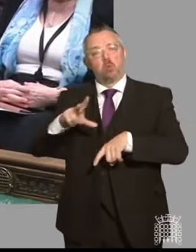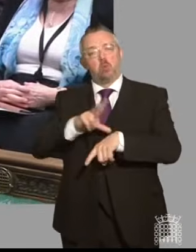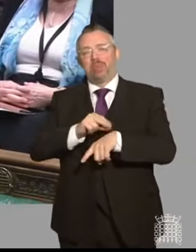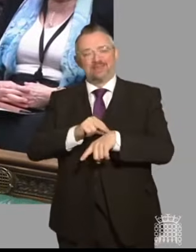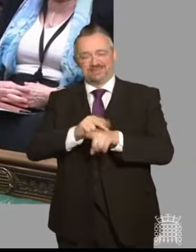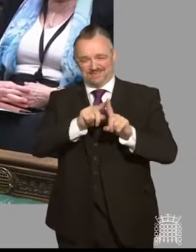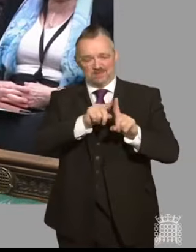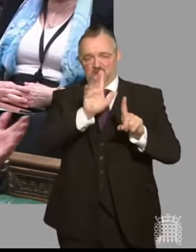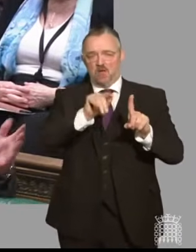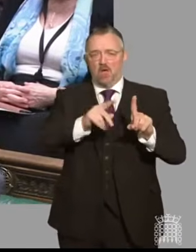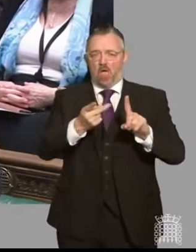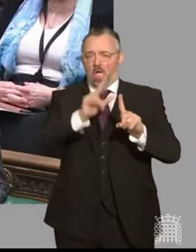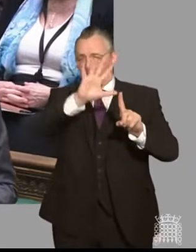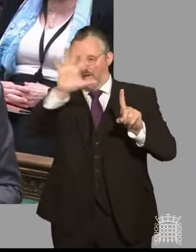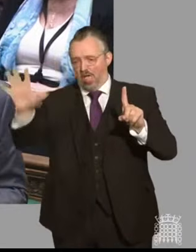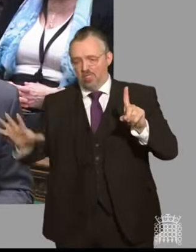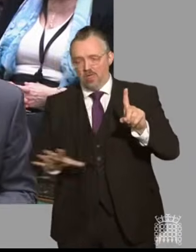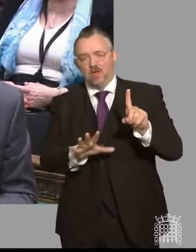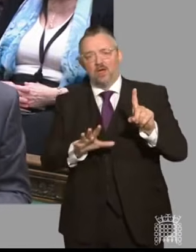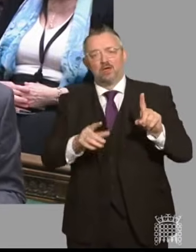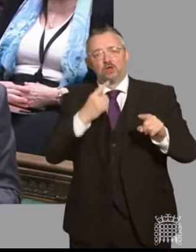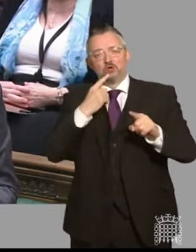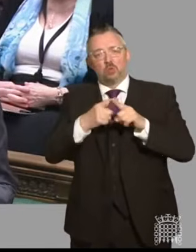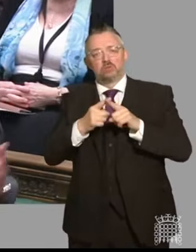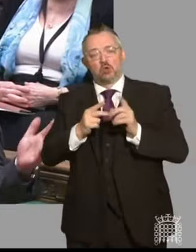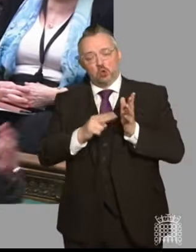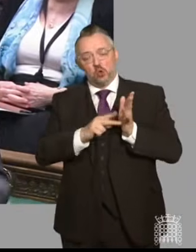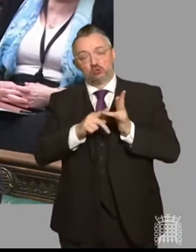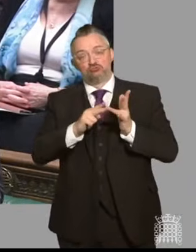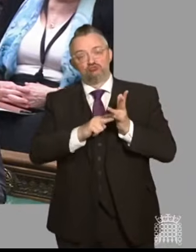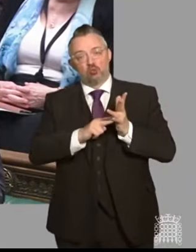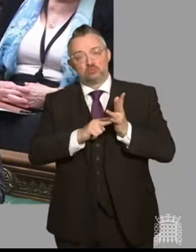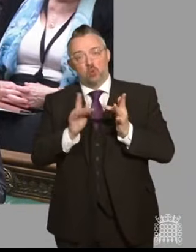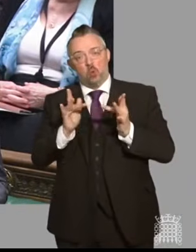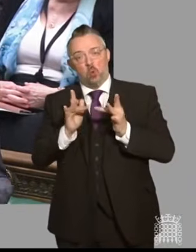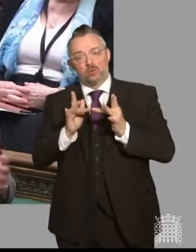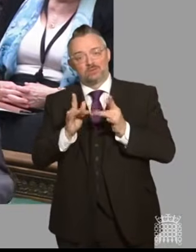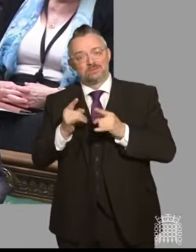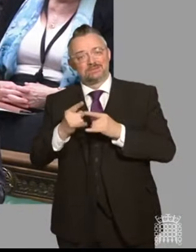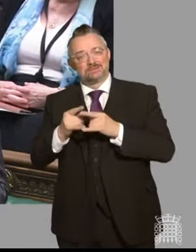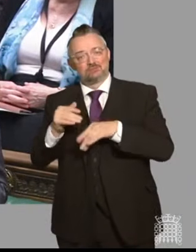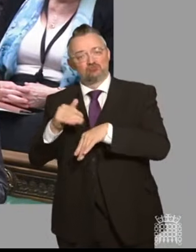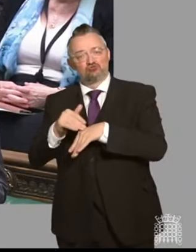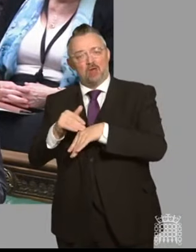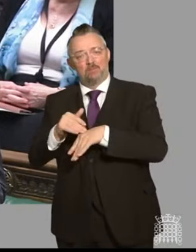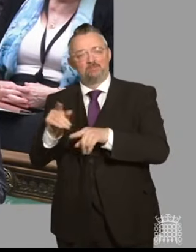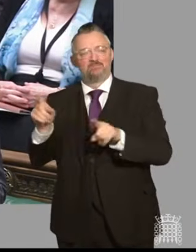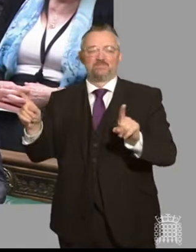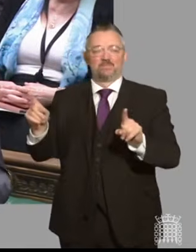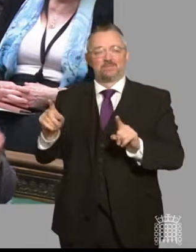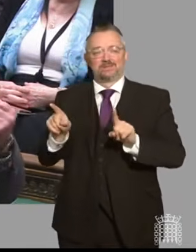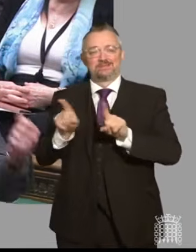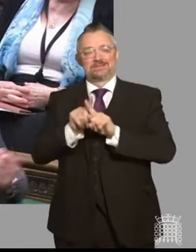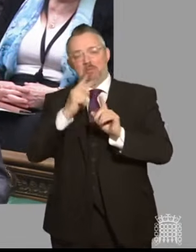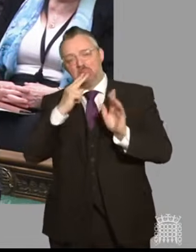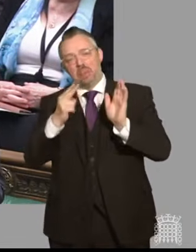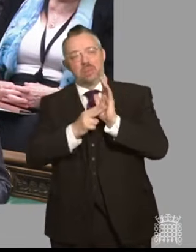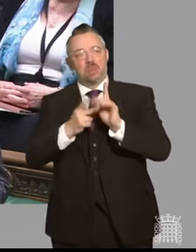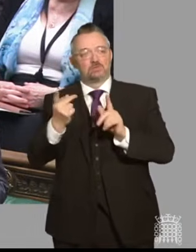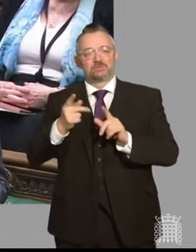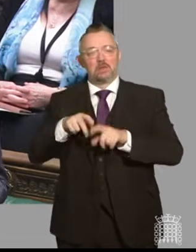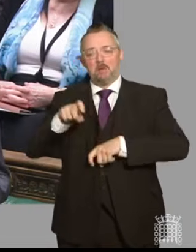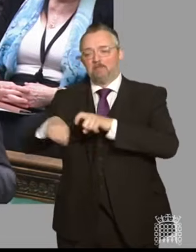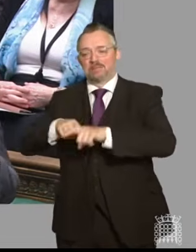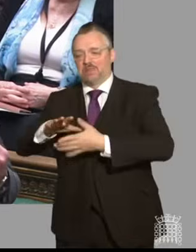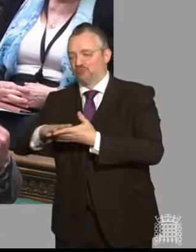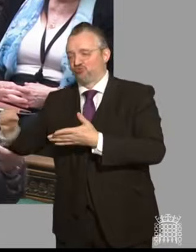sex crimes as they would perhaps the theft of a bike, petty retail crime or antisocial behaviour. Will the Prime